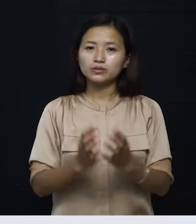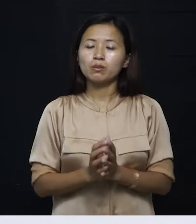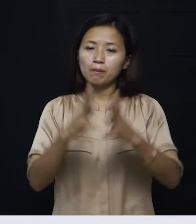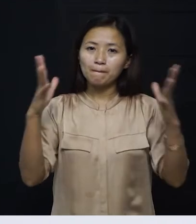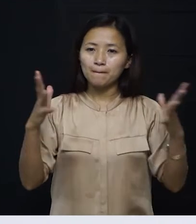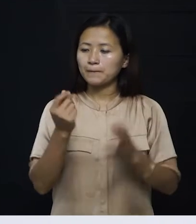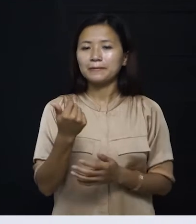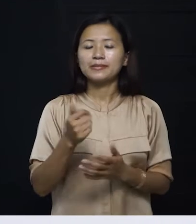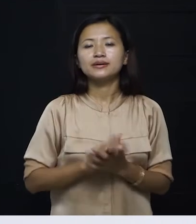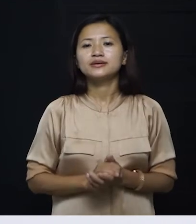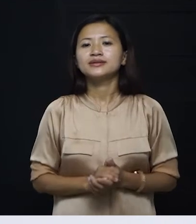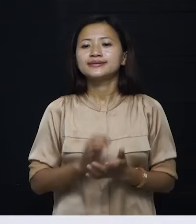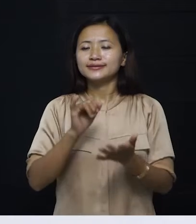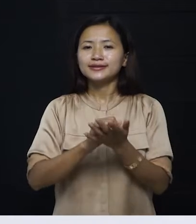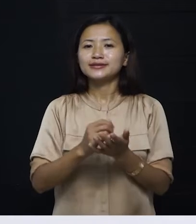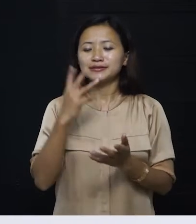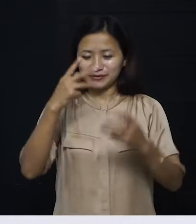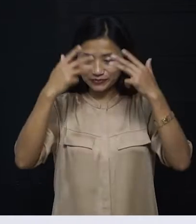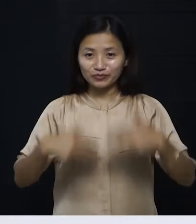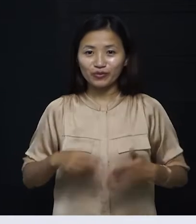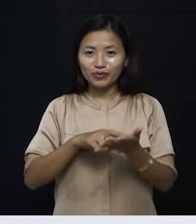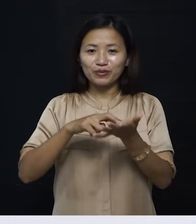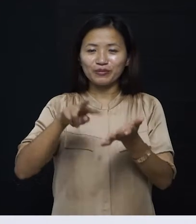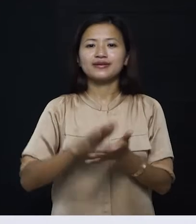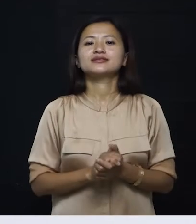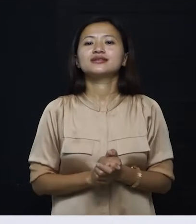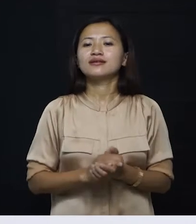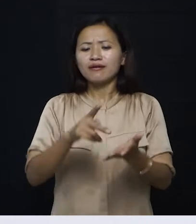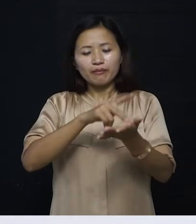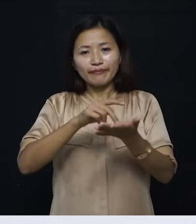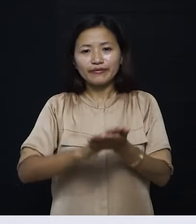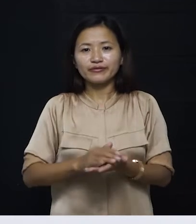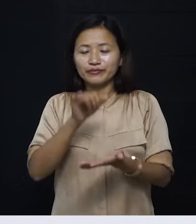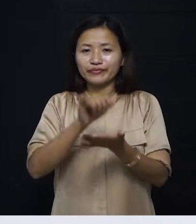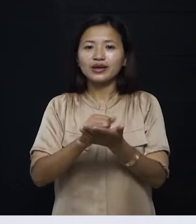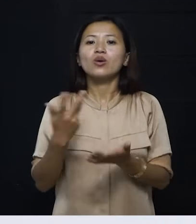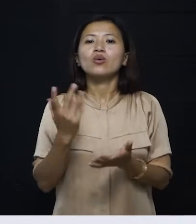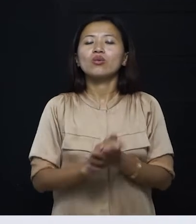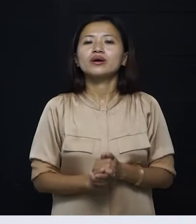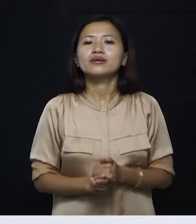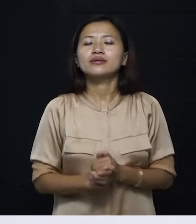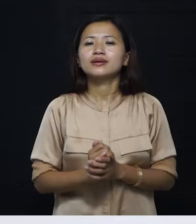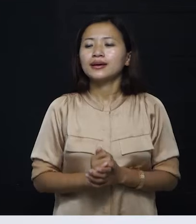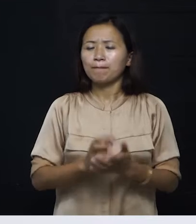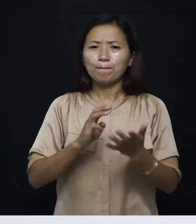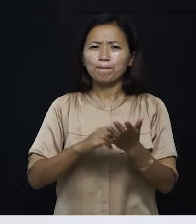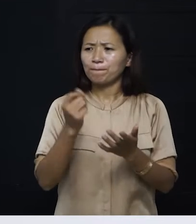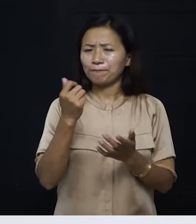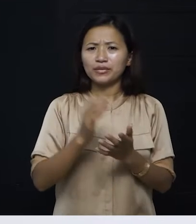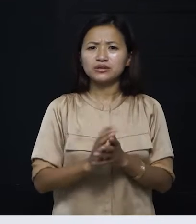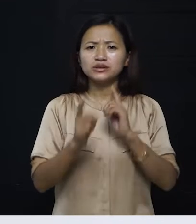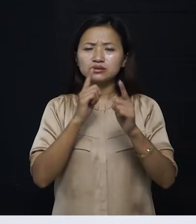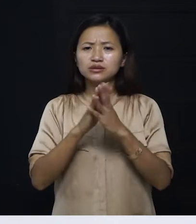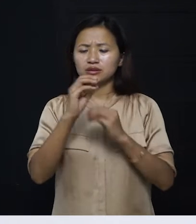wrong, because that is human nature, isn't it? Then apart from that, when money came into being, again